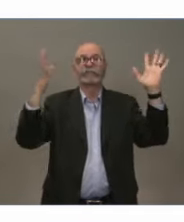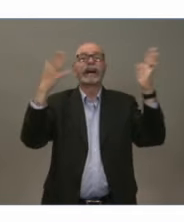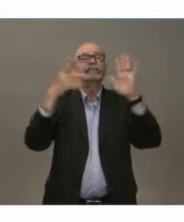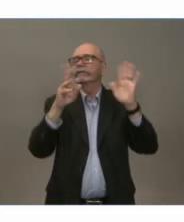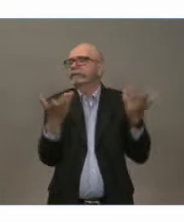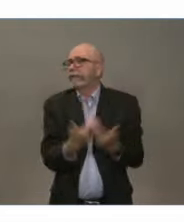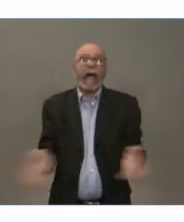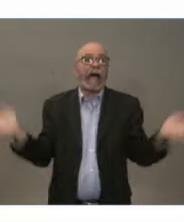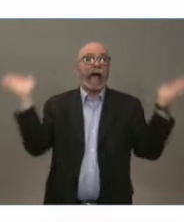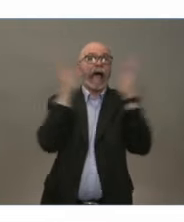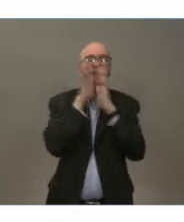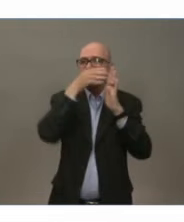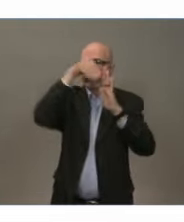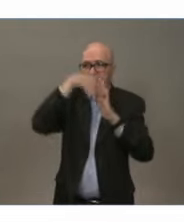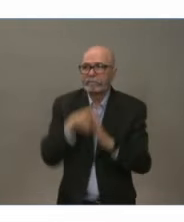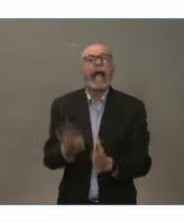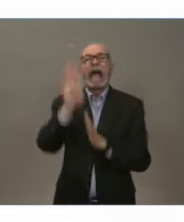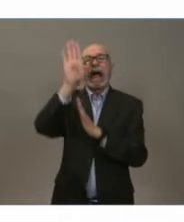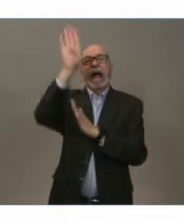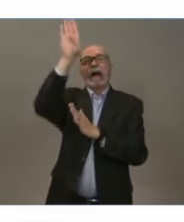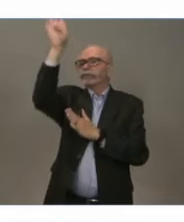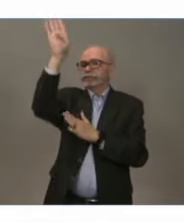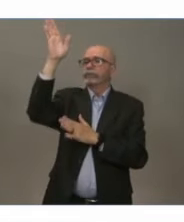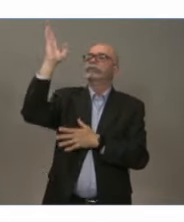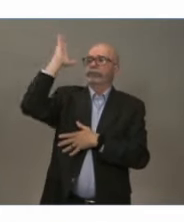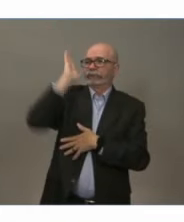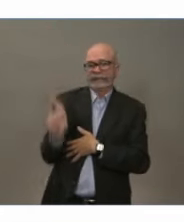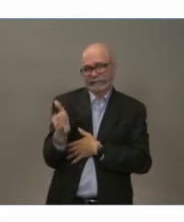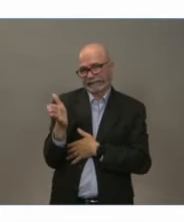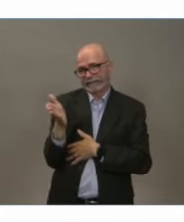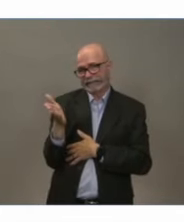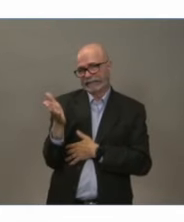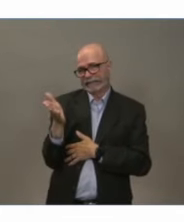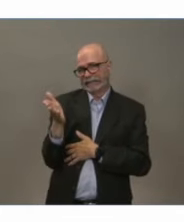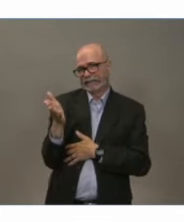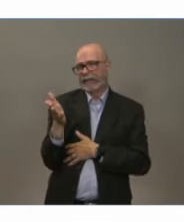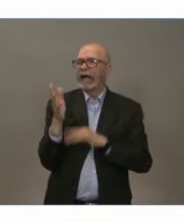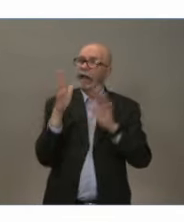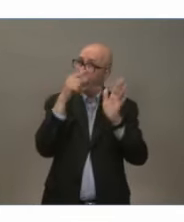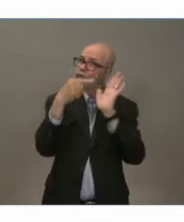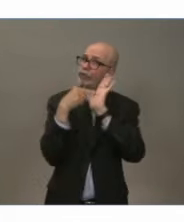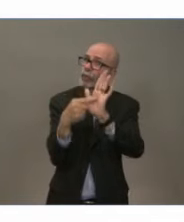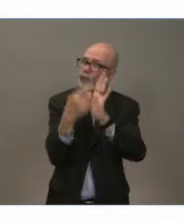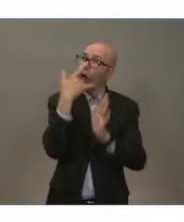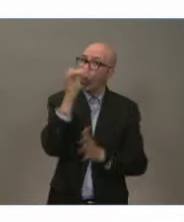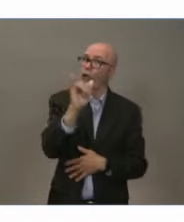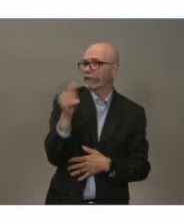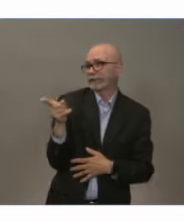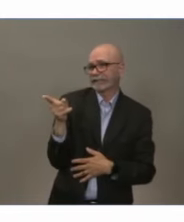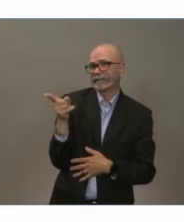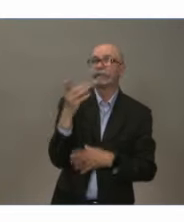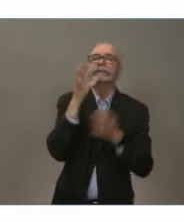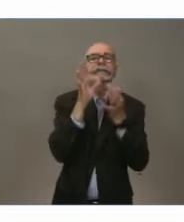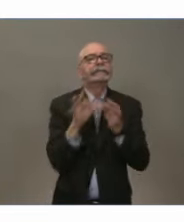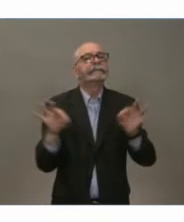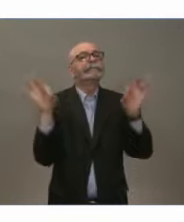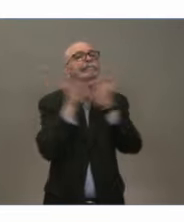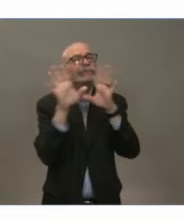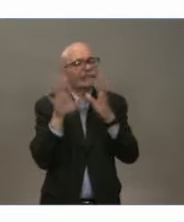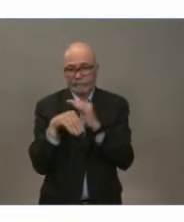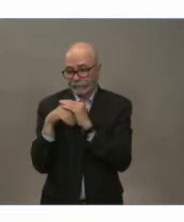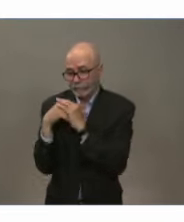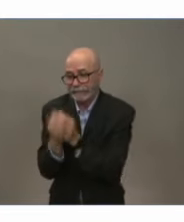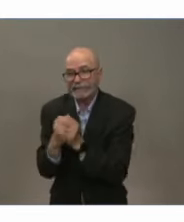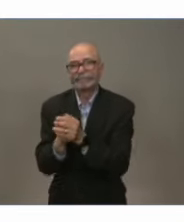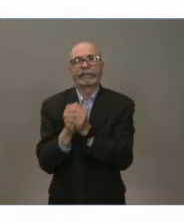that we're currently dealing with. So that it's an indication of why we're doing what we're doing, and the importance of what the Premier